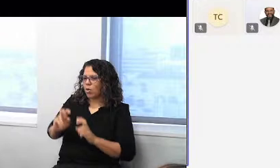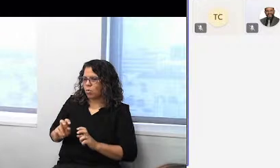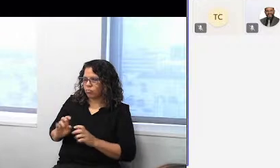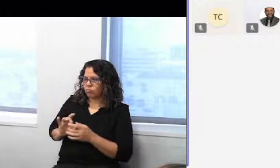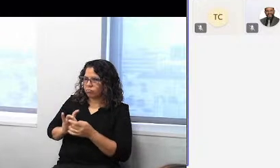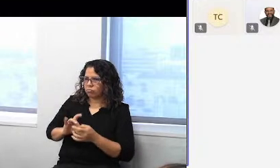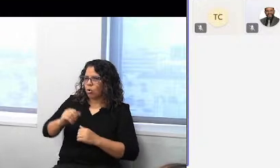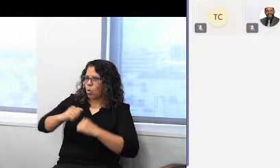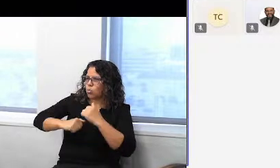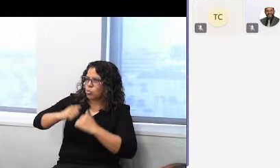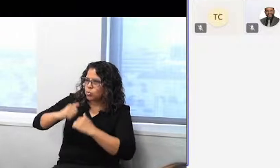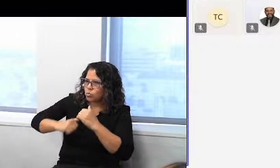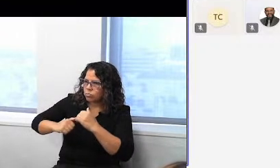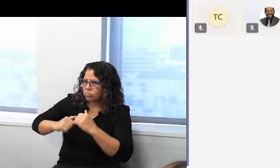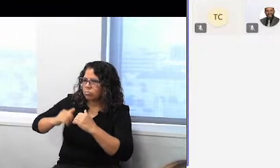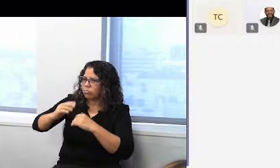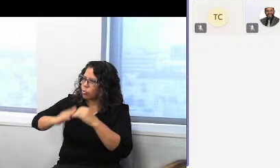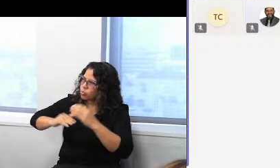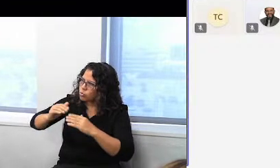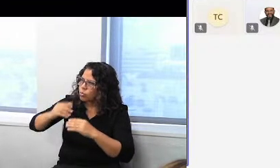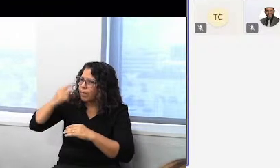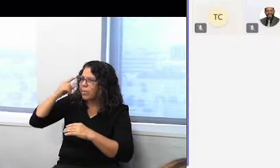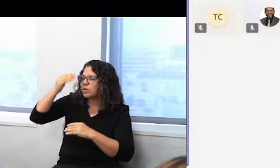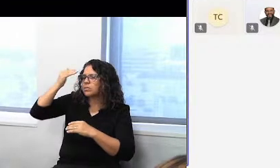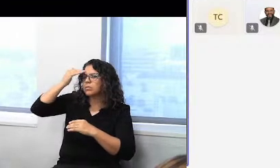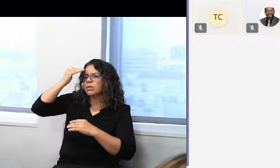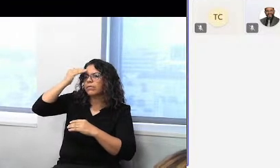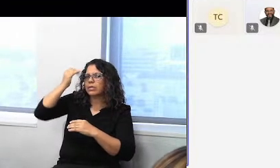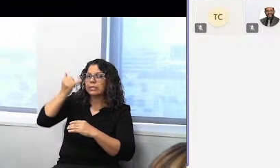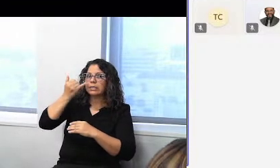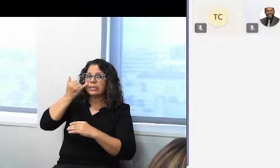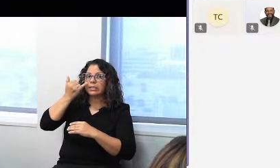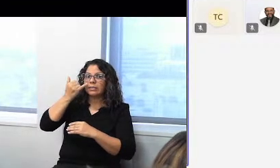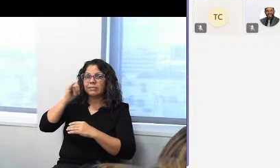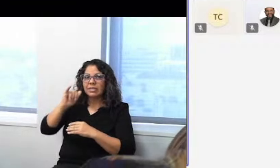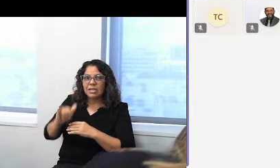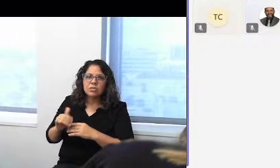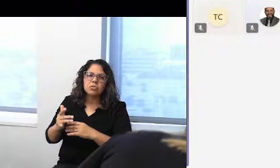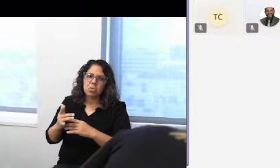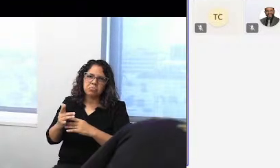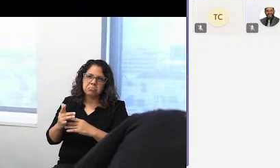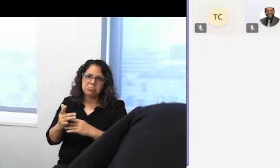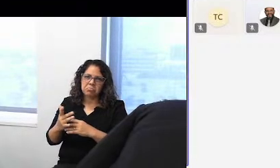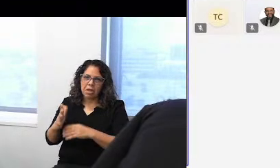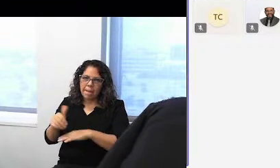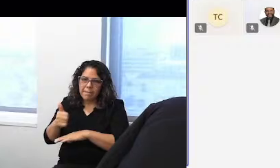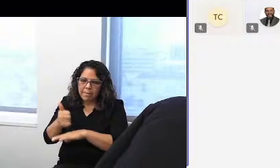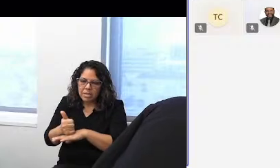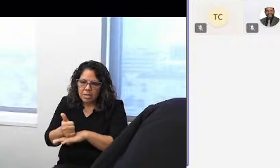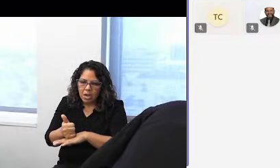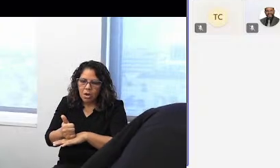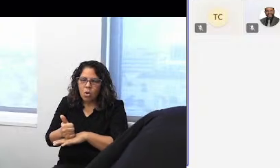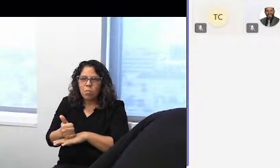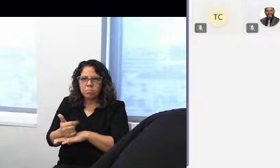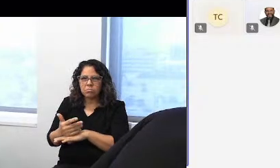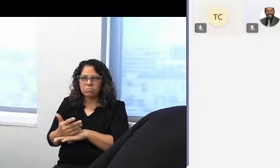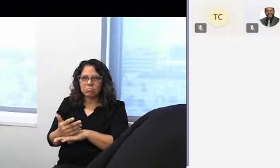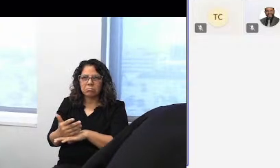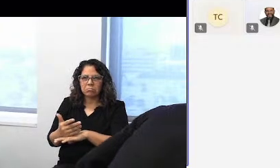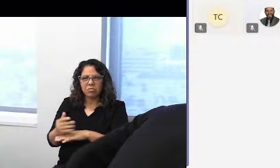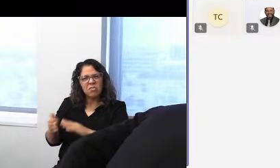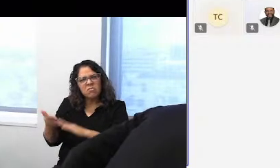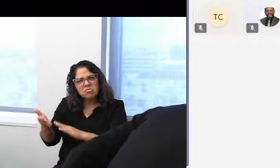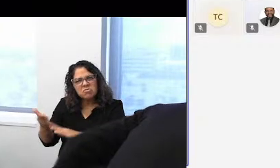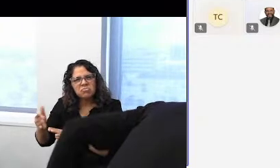to plan one at a time and implement one at a time or implement them together. These are the factors. That's all I'm doing. I'm answering that, right?